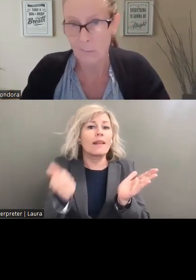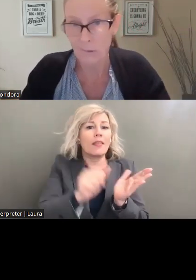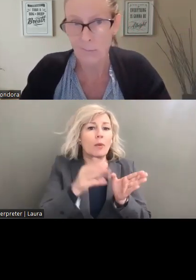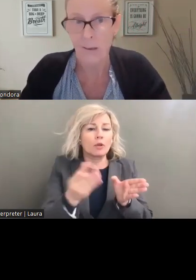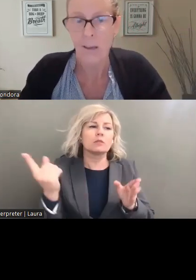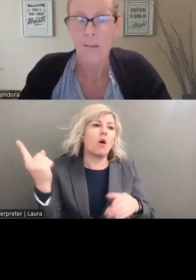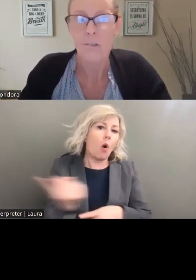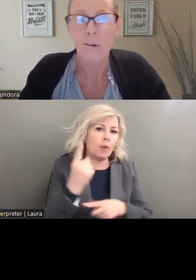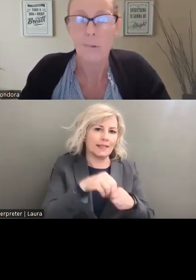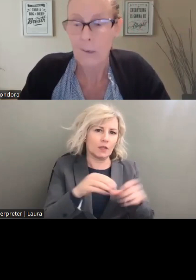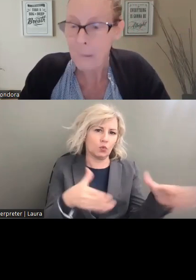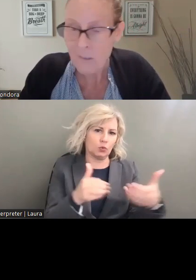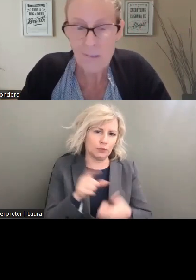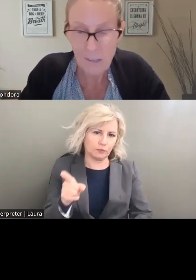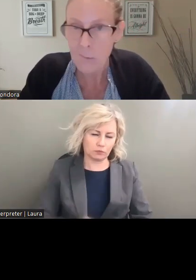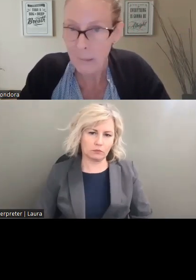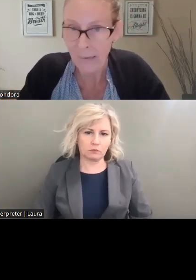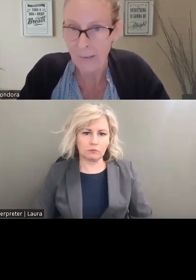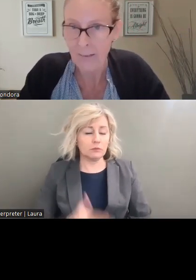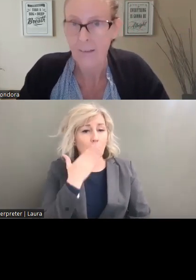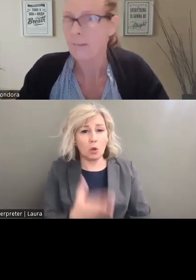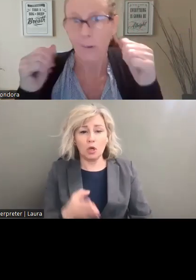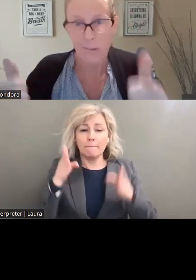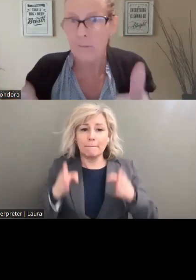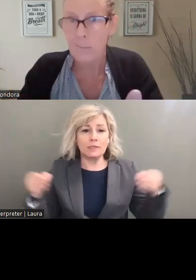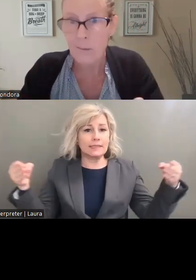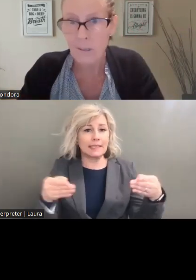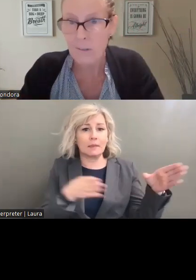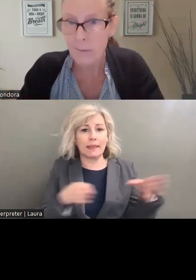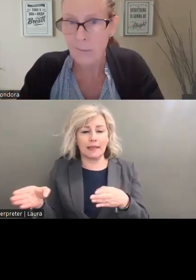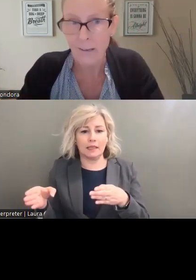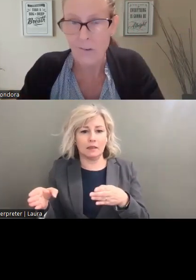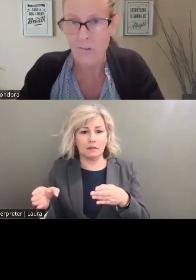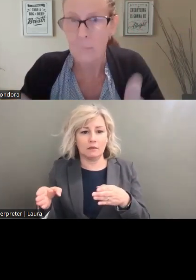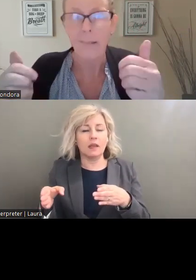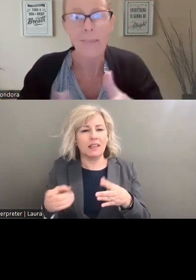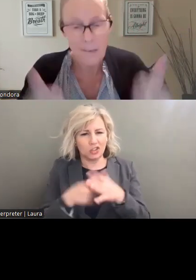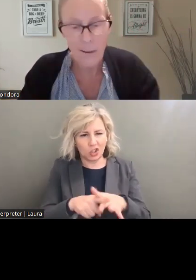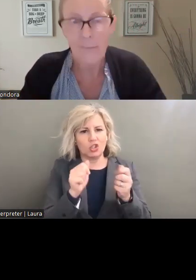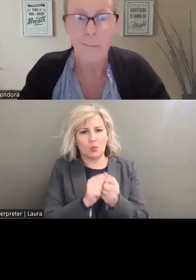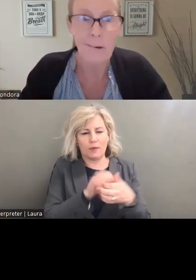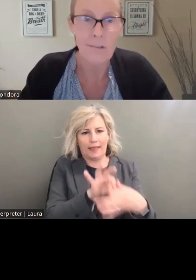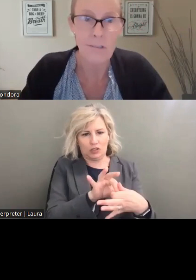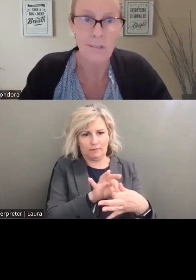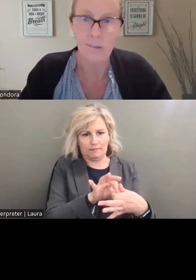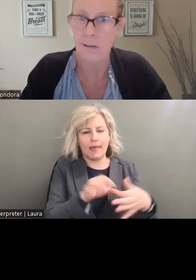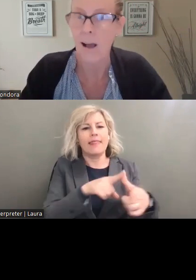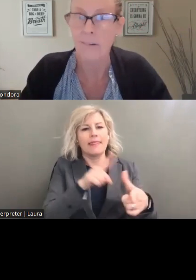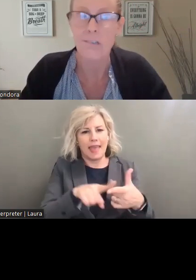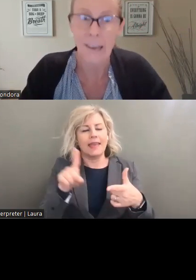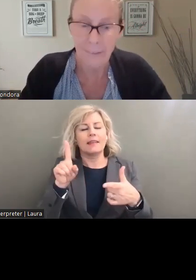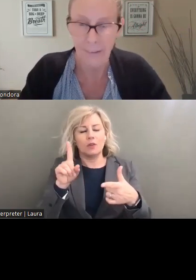always in the room. So good person-centered planning, first and foremost, starts with the relationship. Then you have to have a